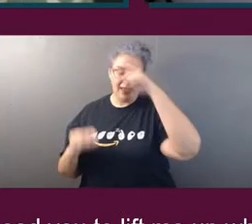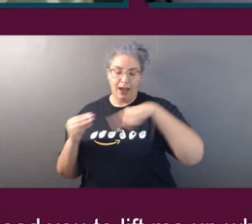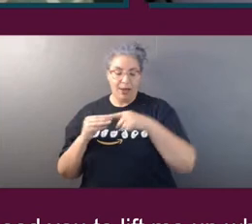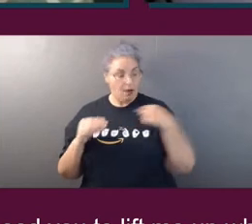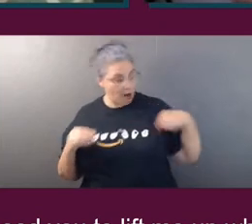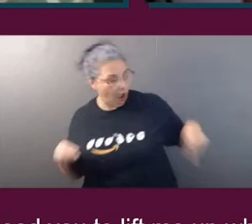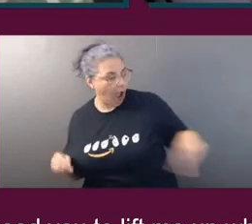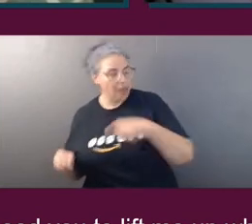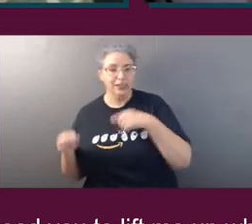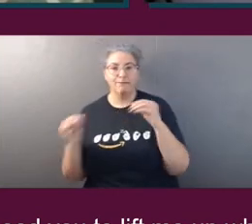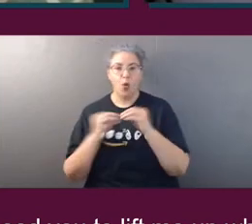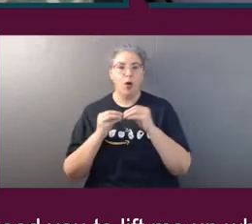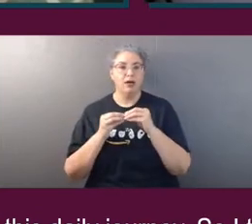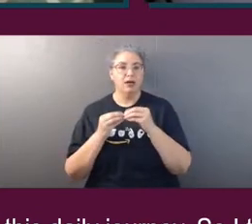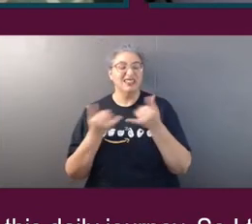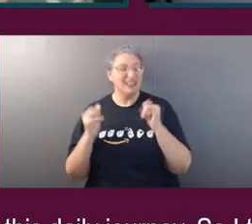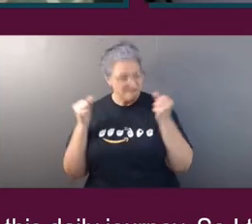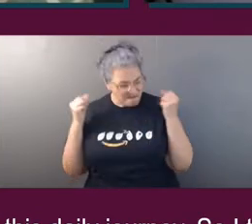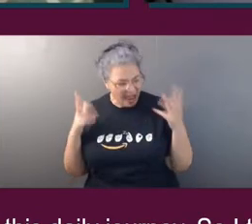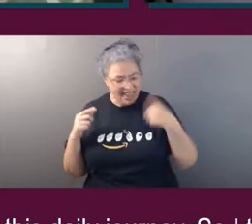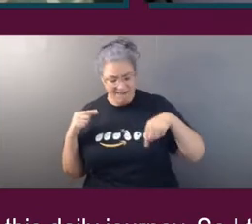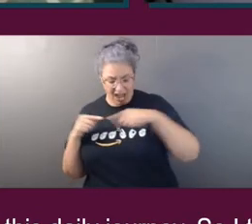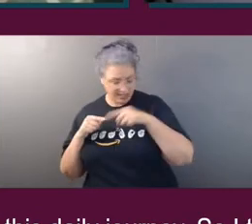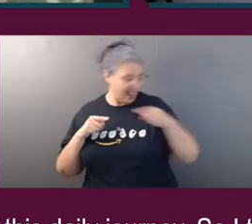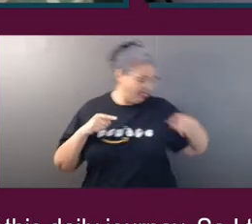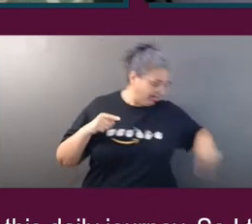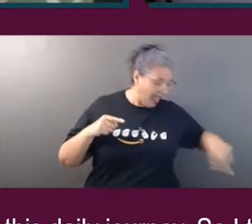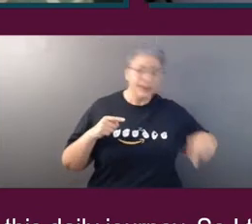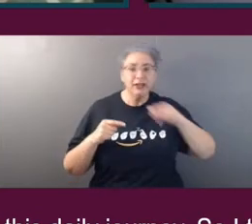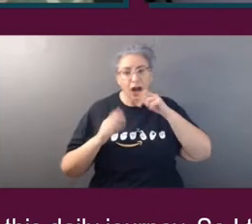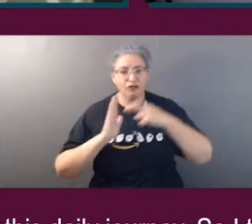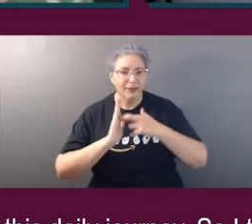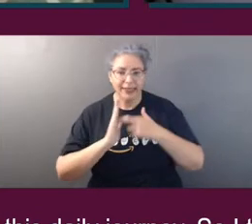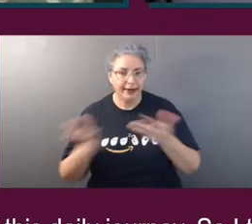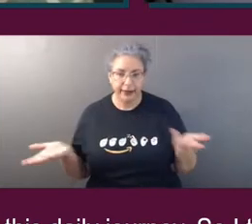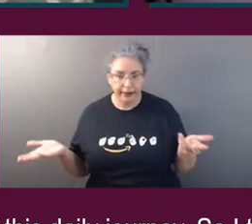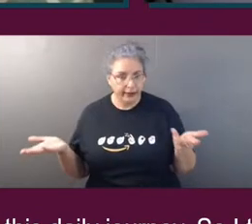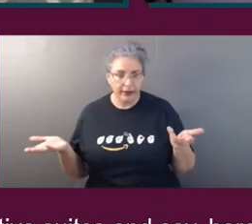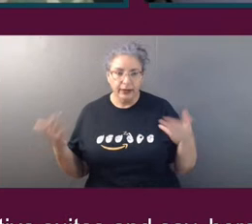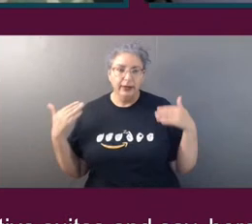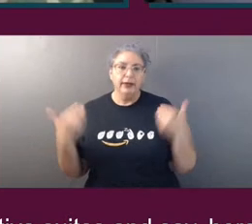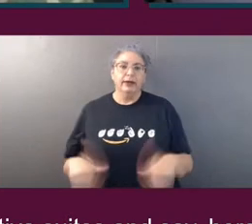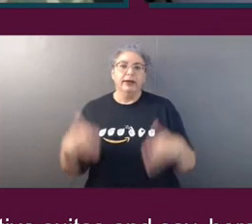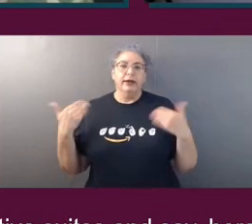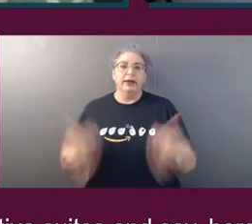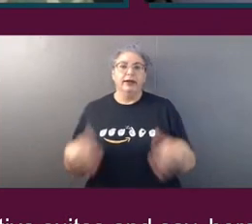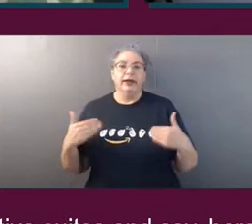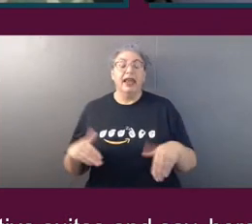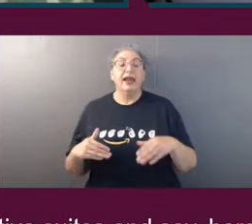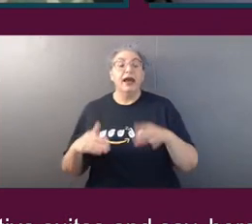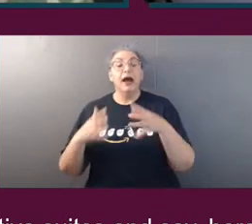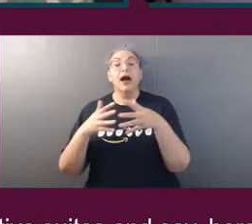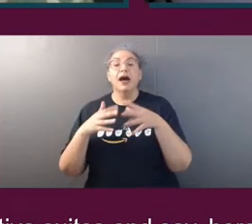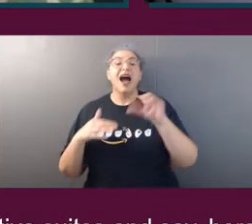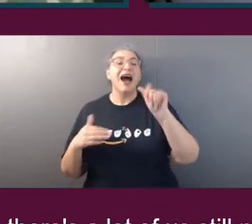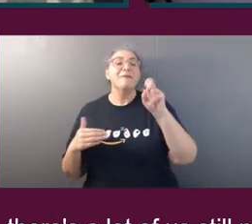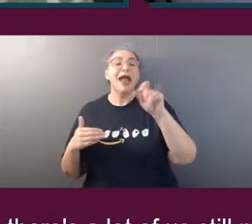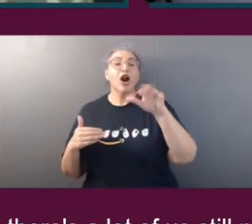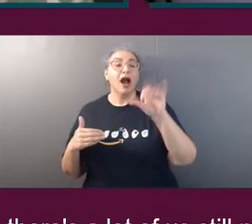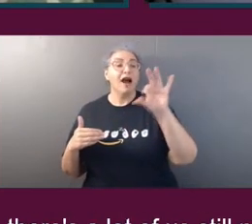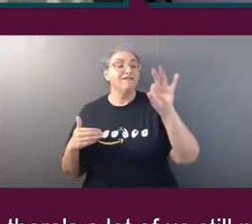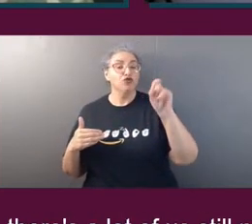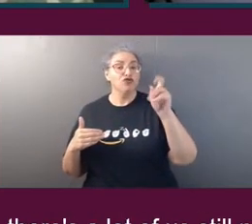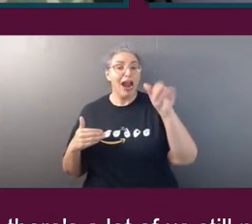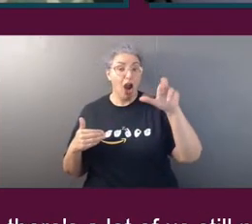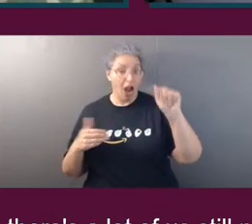right? There's a lot of us still not being represented. And America Ferrera said something so amazing on a panel the other day where she said, if you